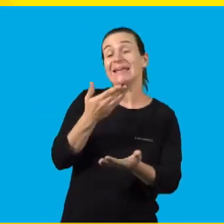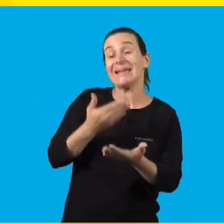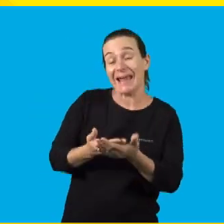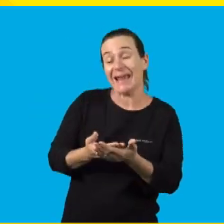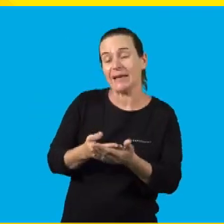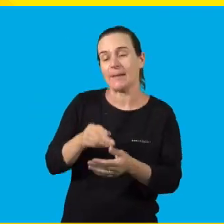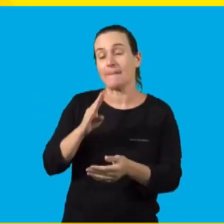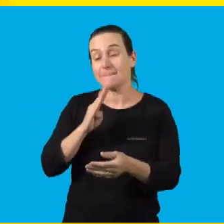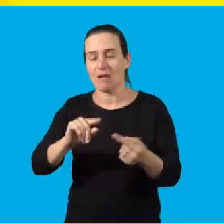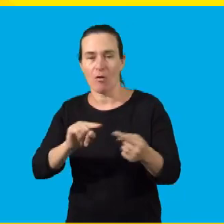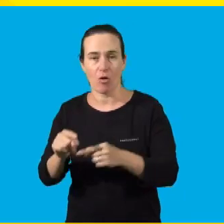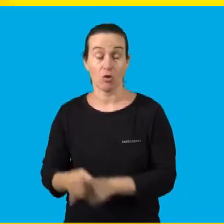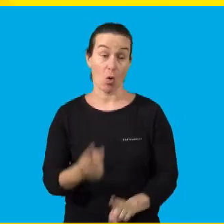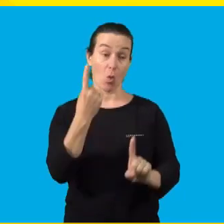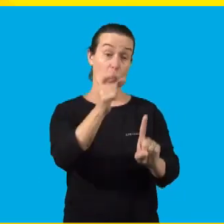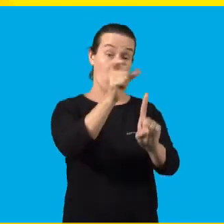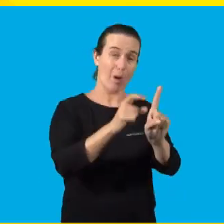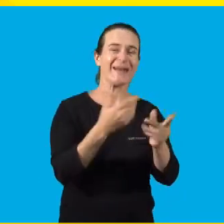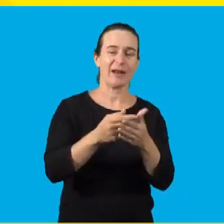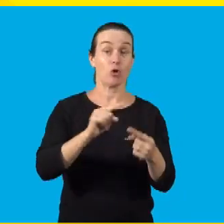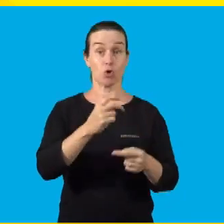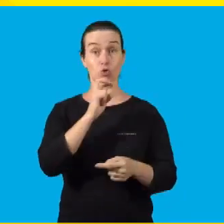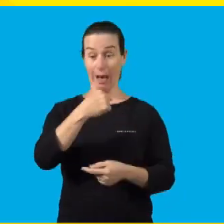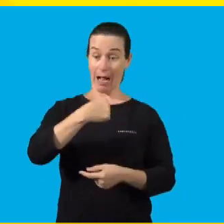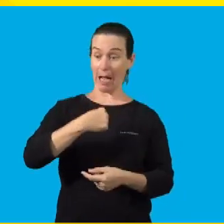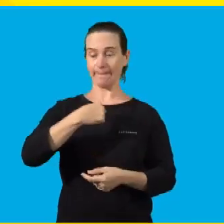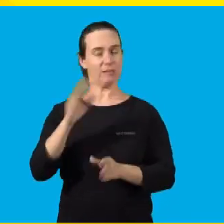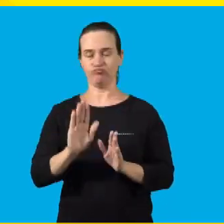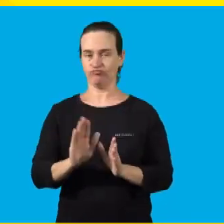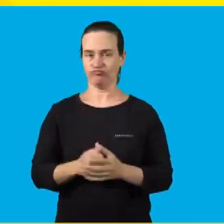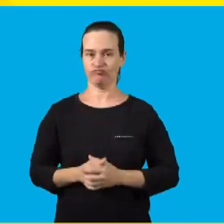could be argued. One could argue.